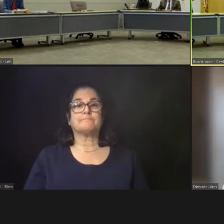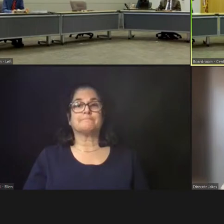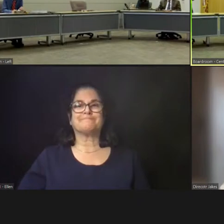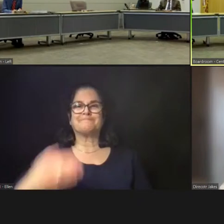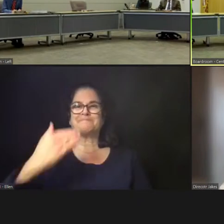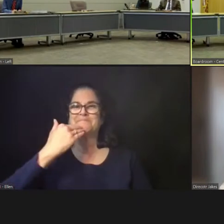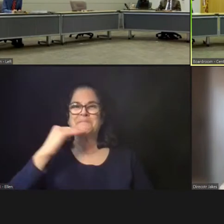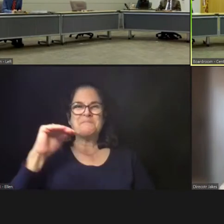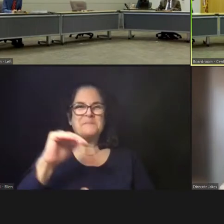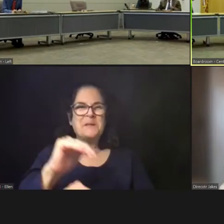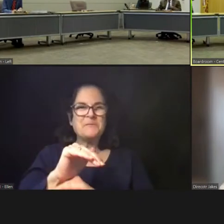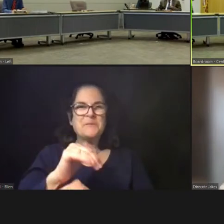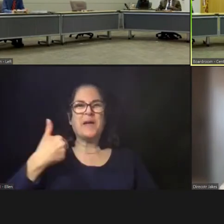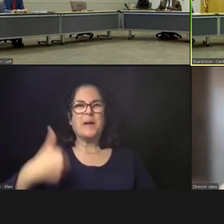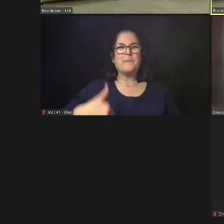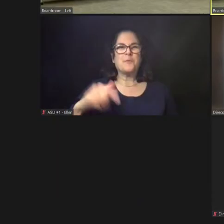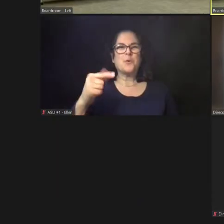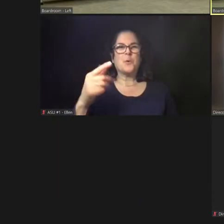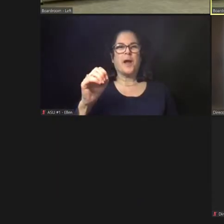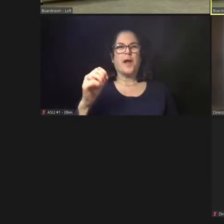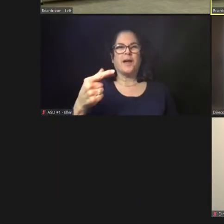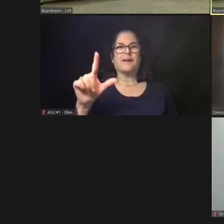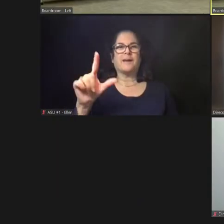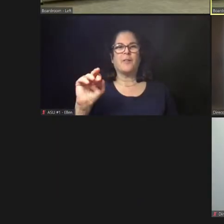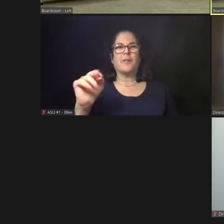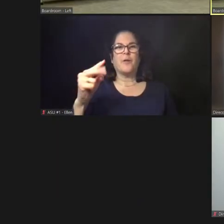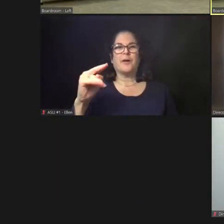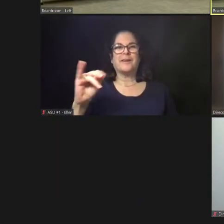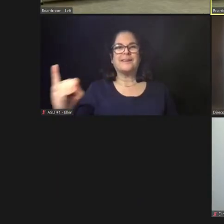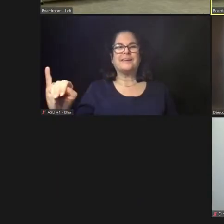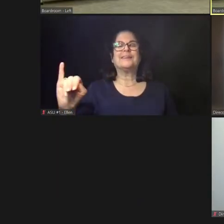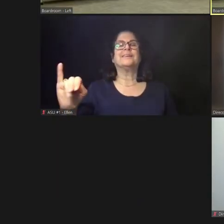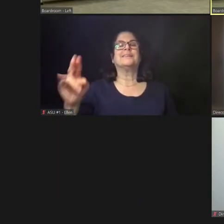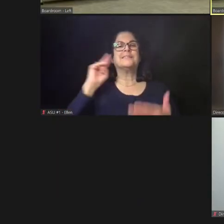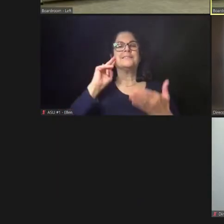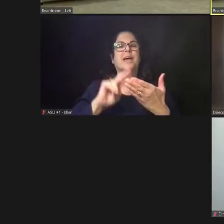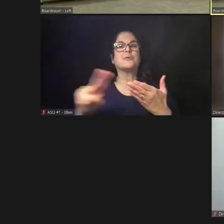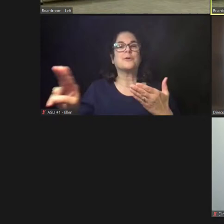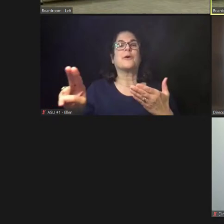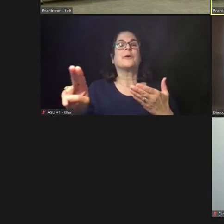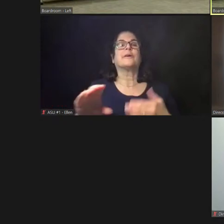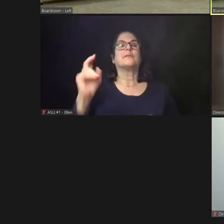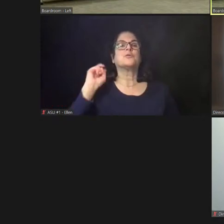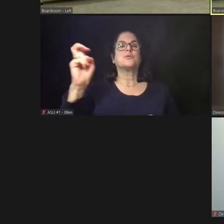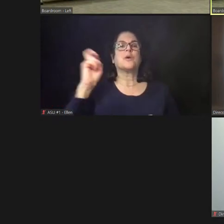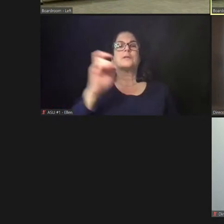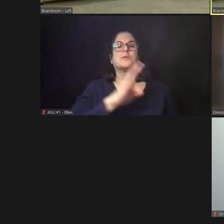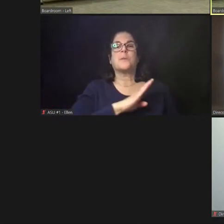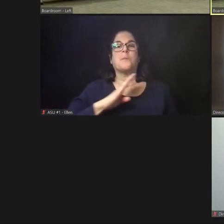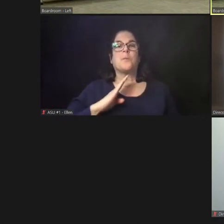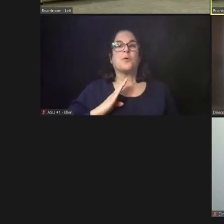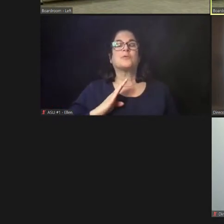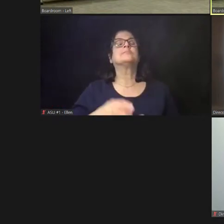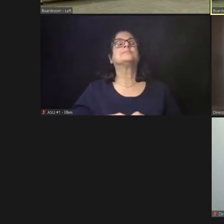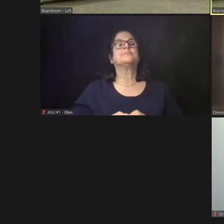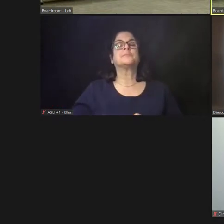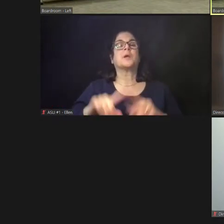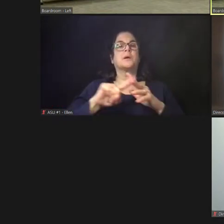Good afternoon. I'm Gregor Longini of the Chicago Transit Board, Office of the Secretary. We are about to begin the meetings for November